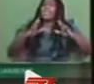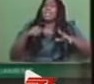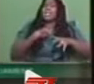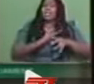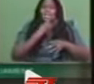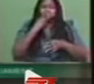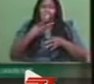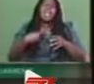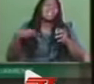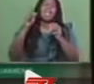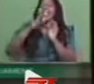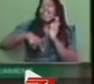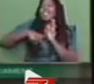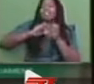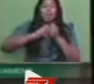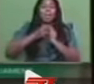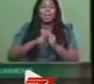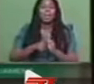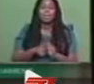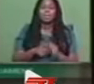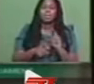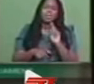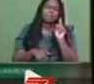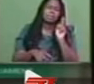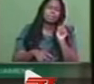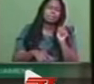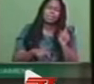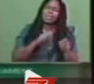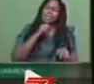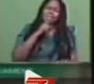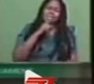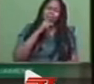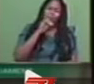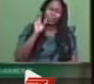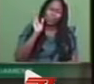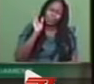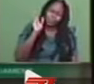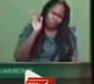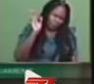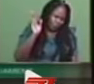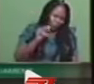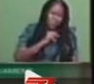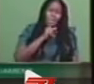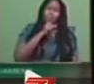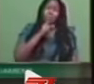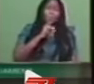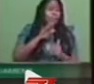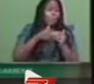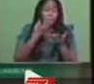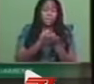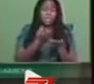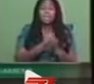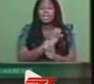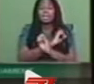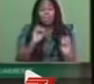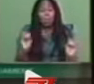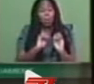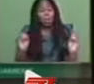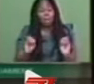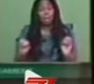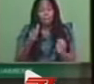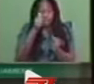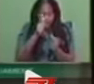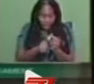were not a true reflection of what was happening with the economy. With each year, the economy, the